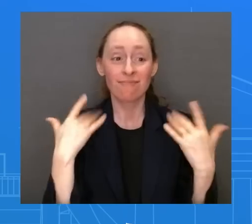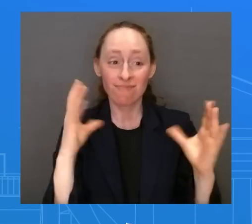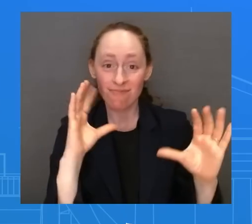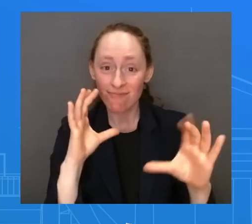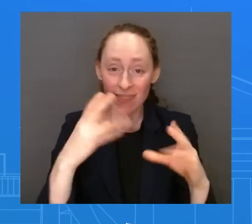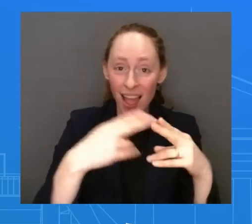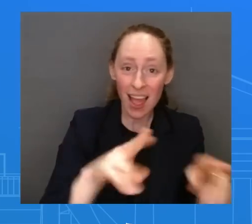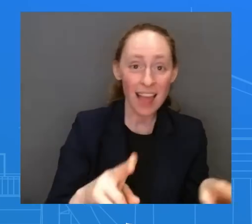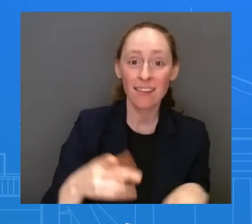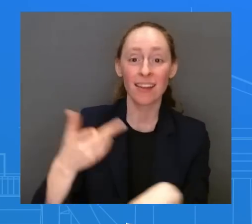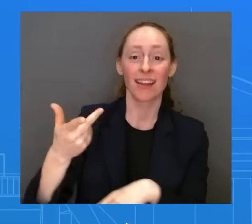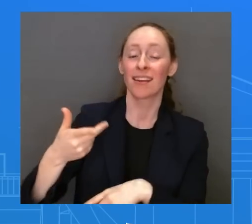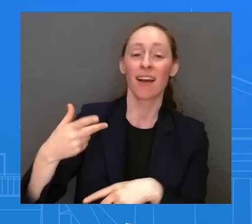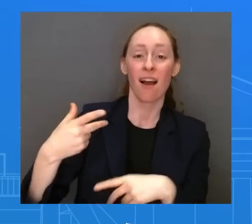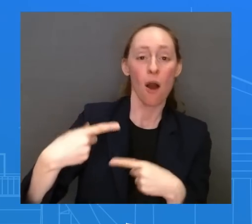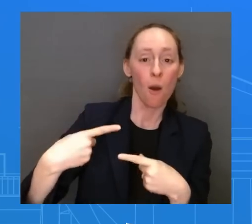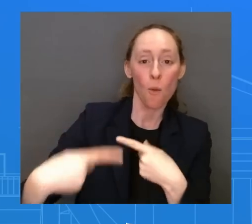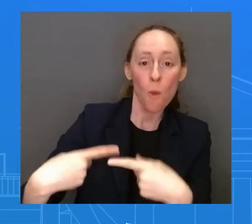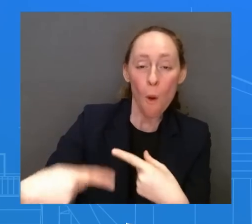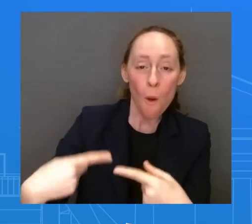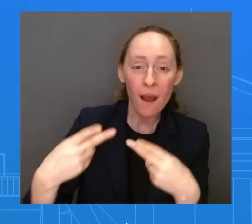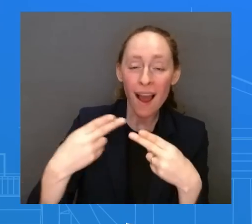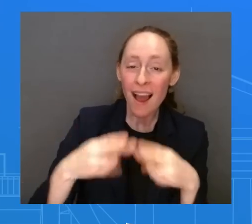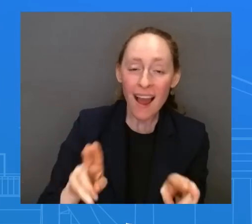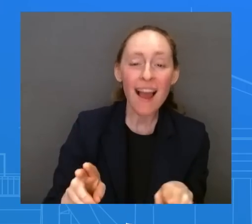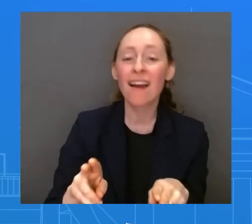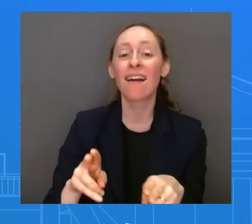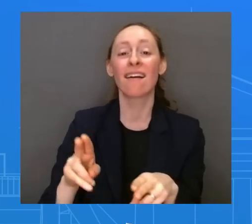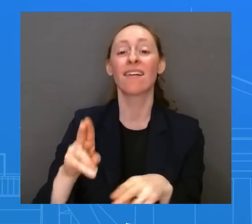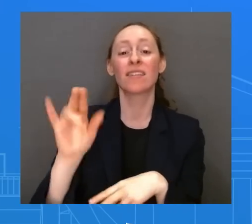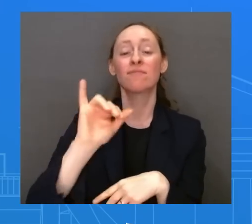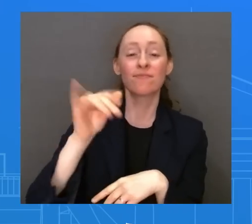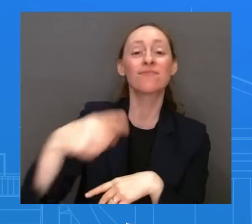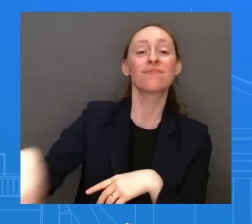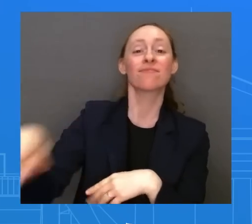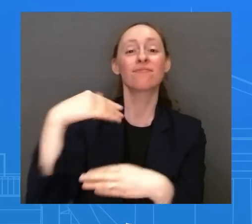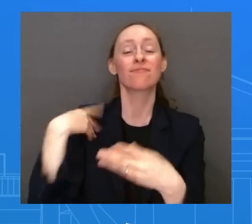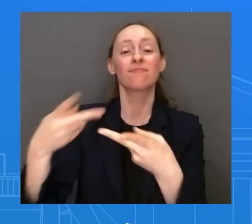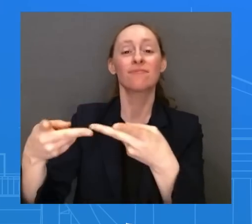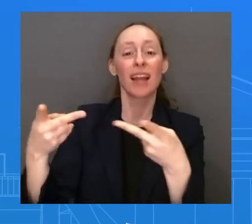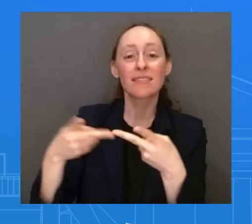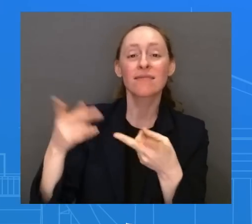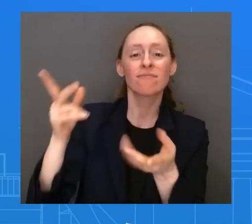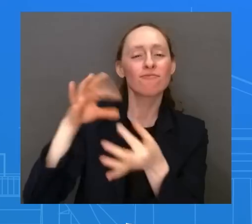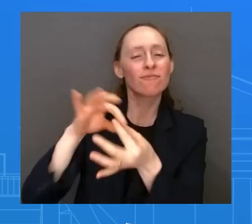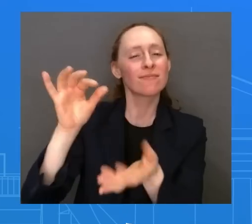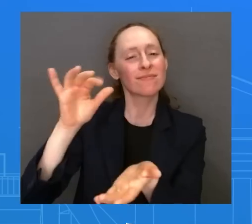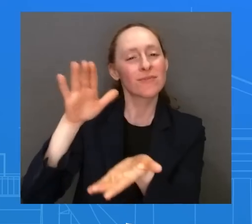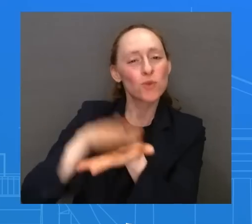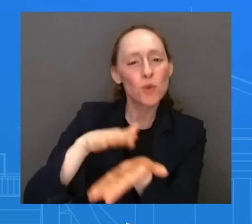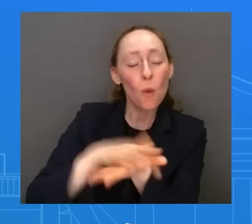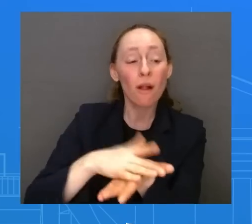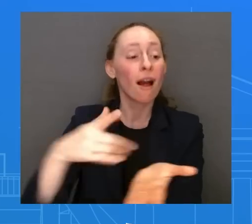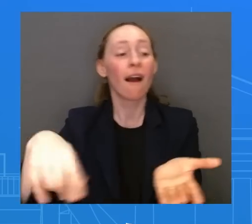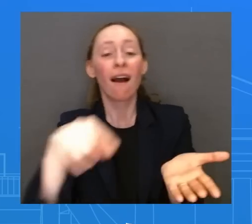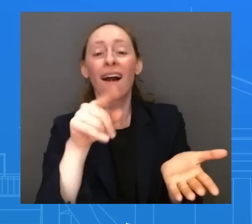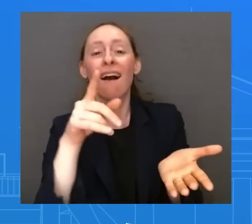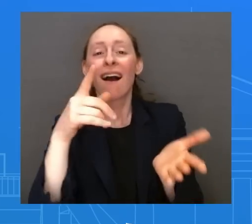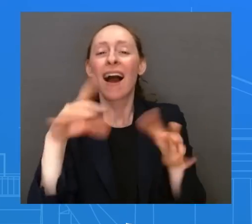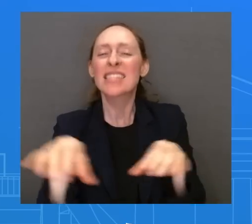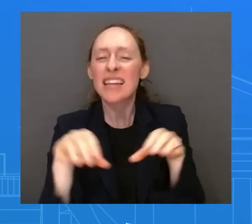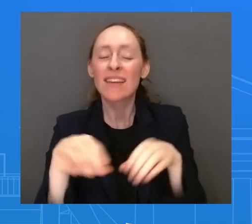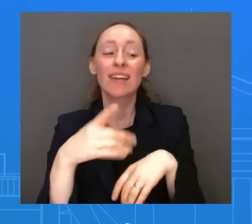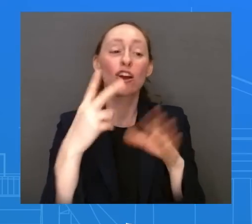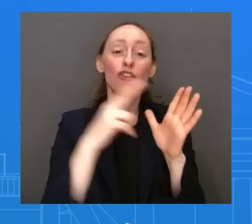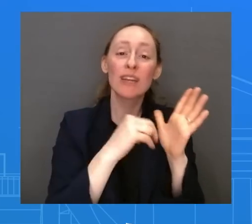will also feature a Schoolhouse activity area reading Nook talent show field trip to the farm picture day a physical